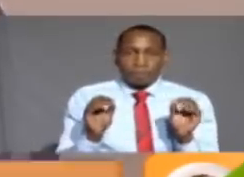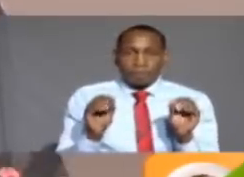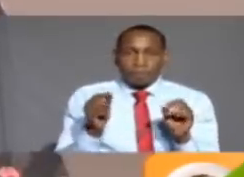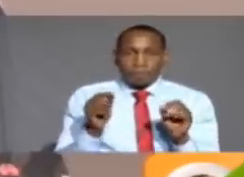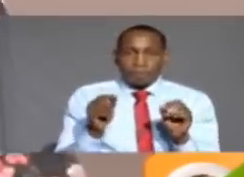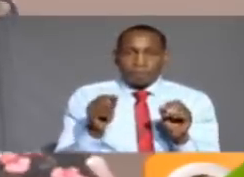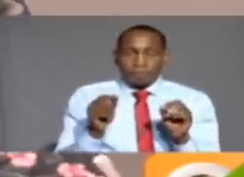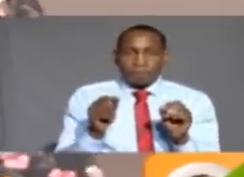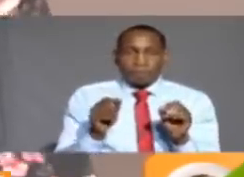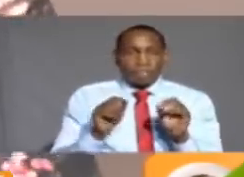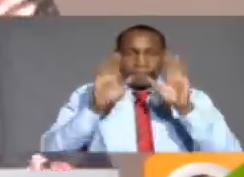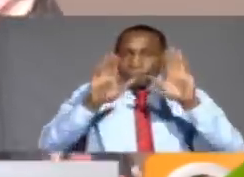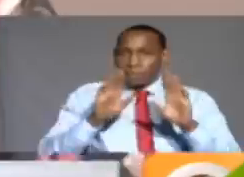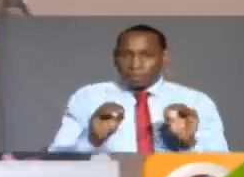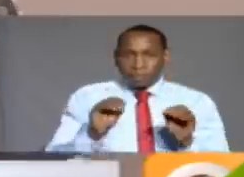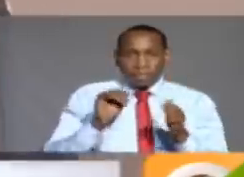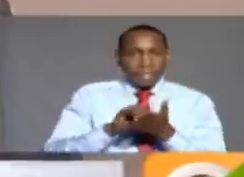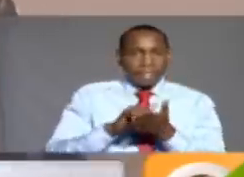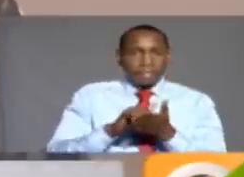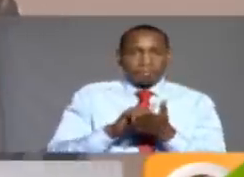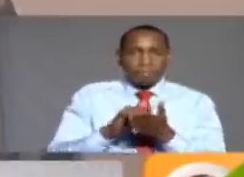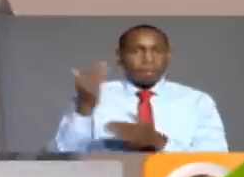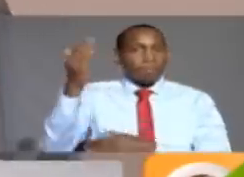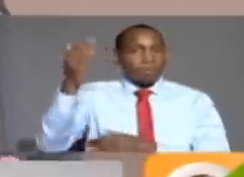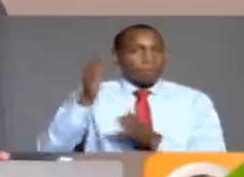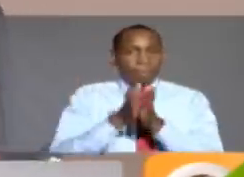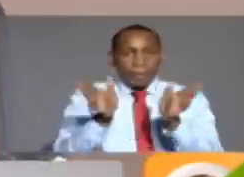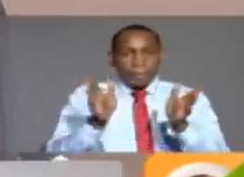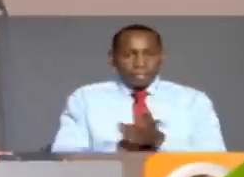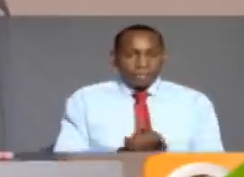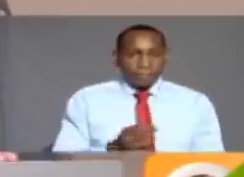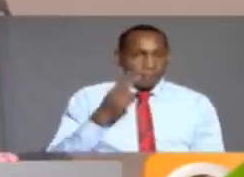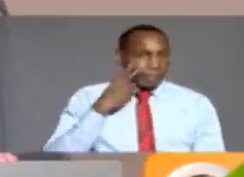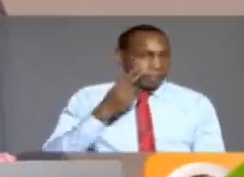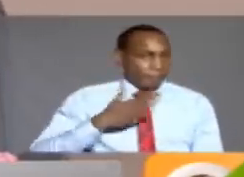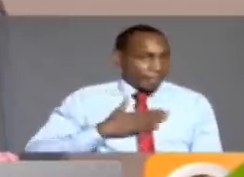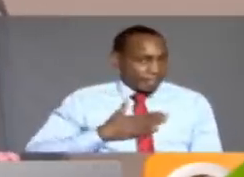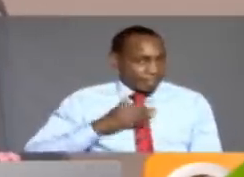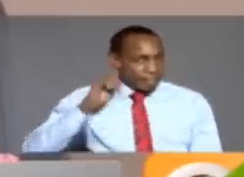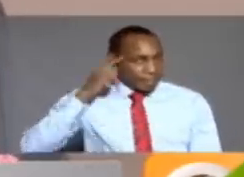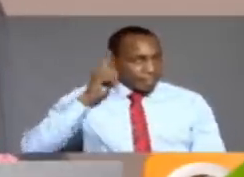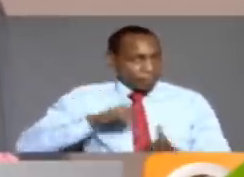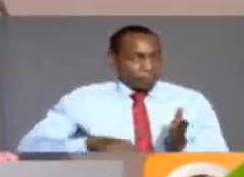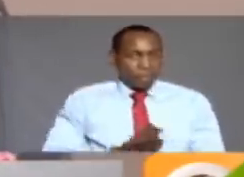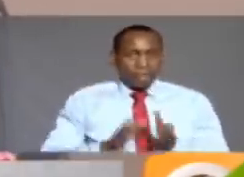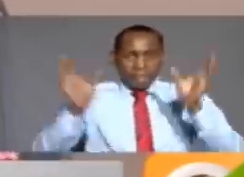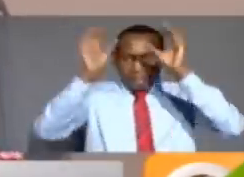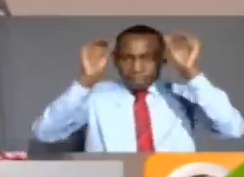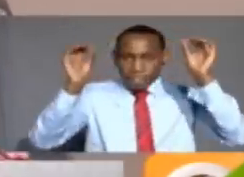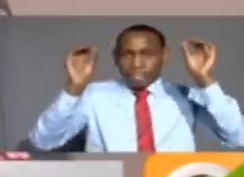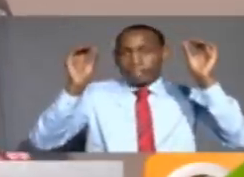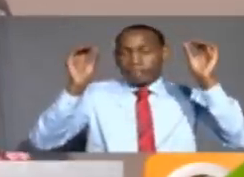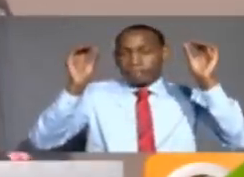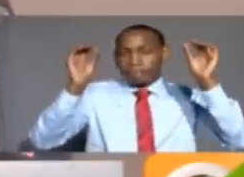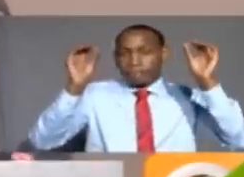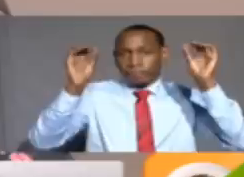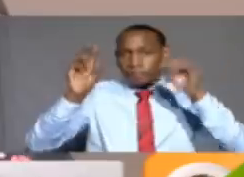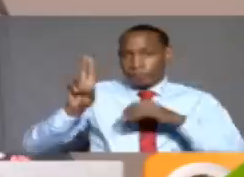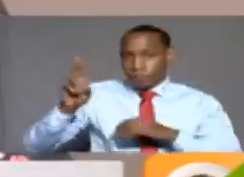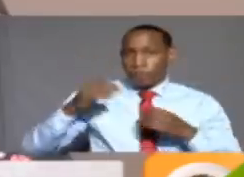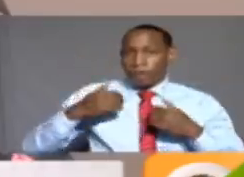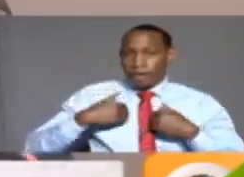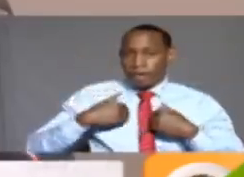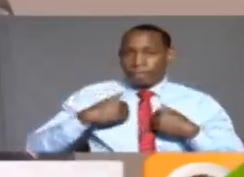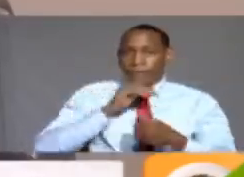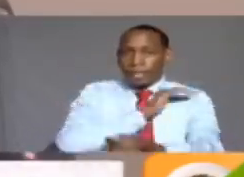by actually then coming out the way you are coming out. So in my view, and I think the president has a lot of